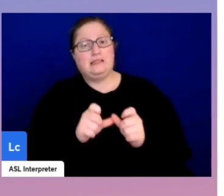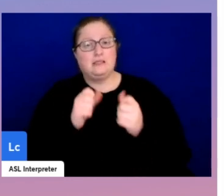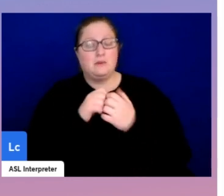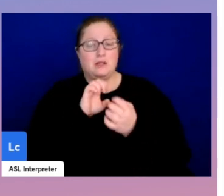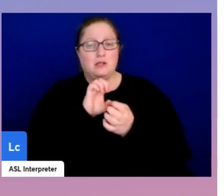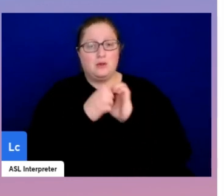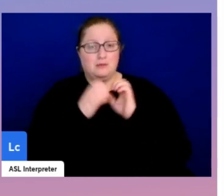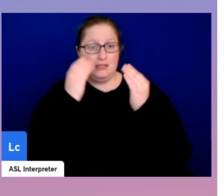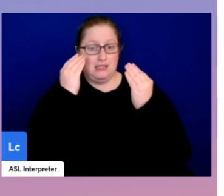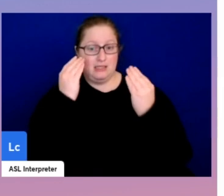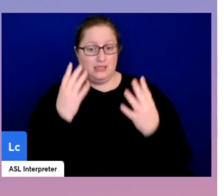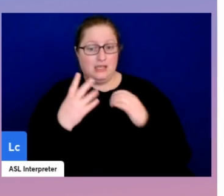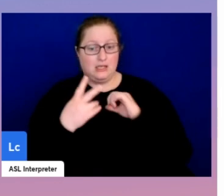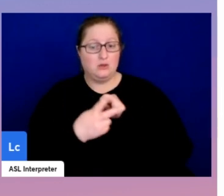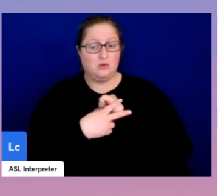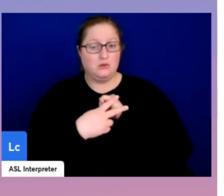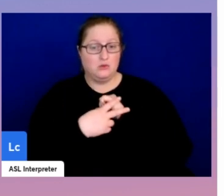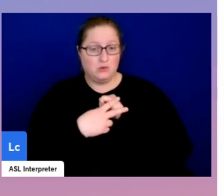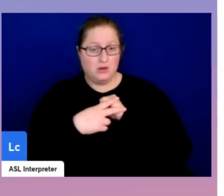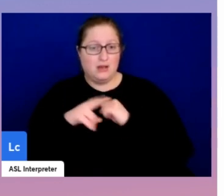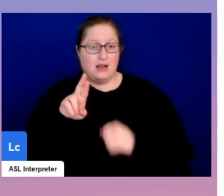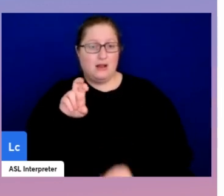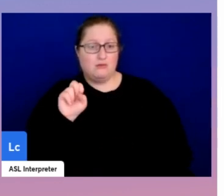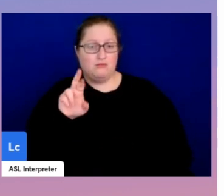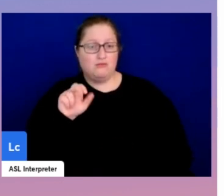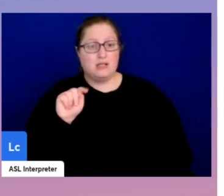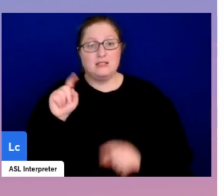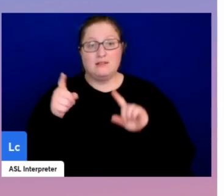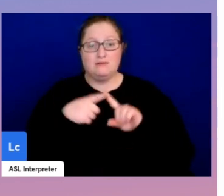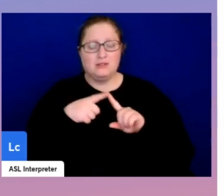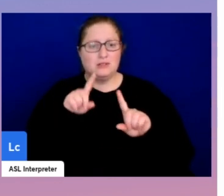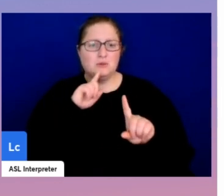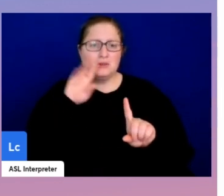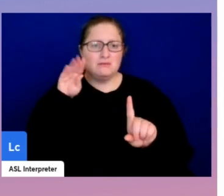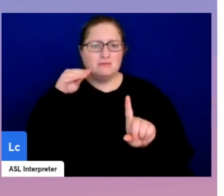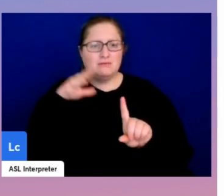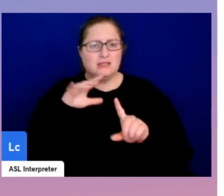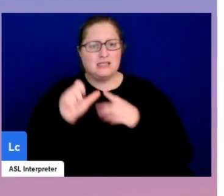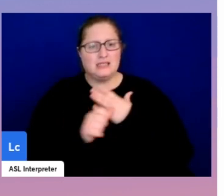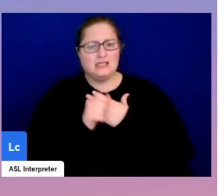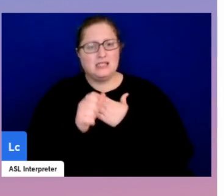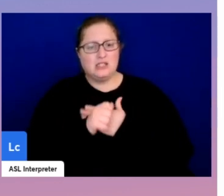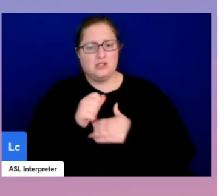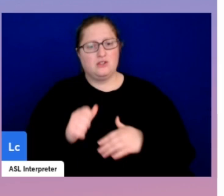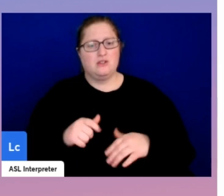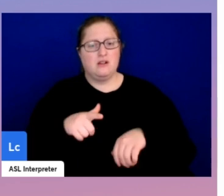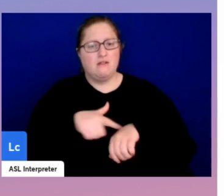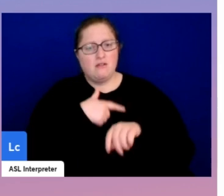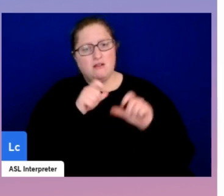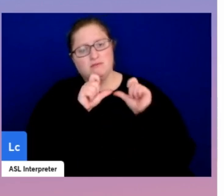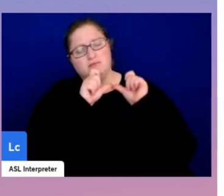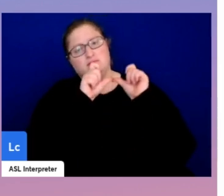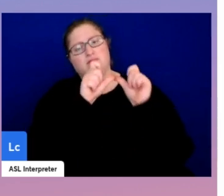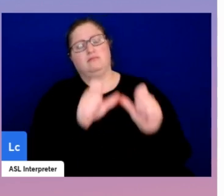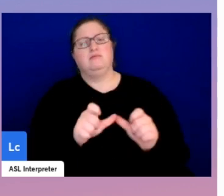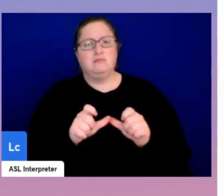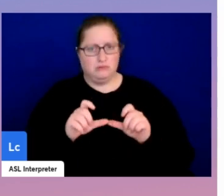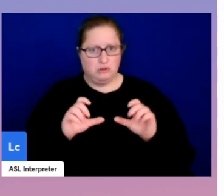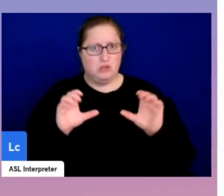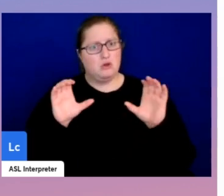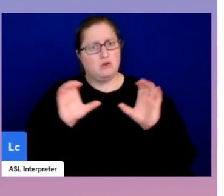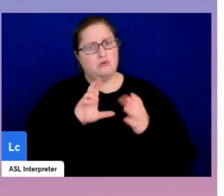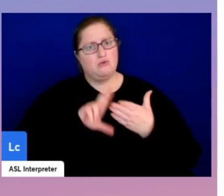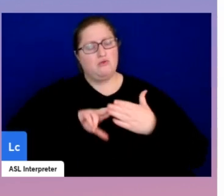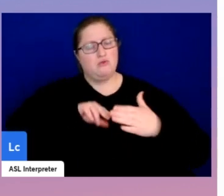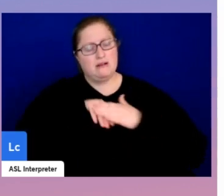data stored at rest. The first meme here shines some light on the dangers of long-lived credentials and the storage of them.